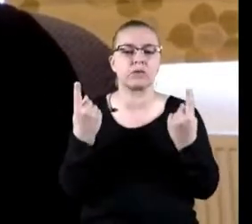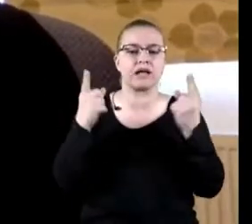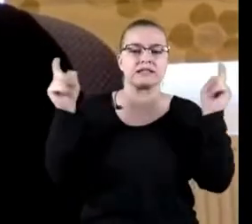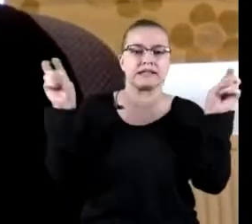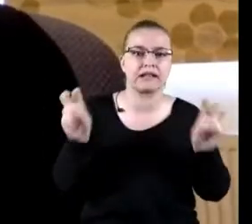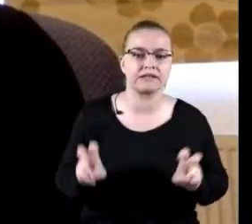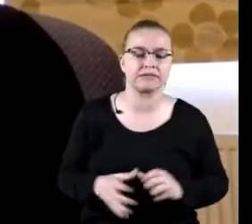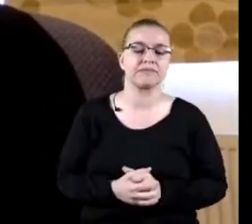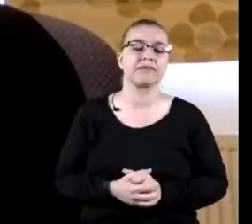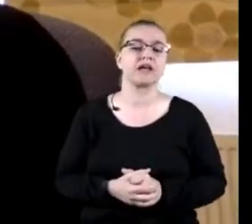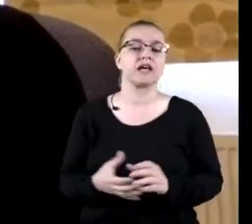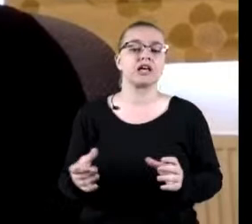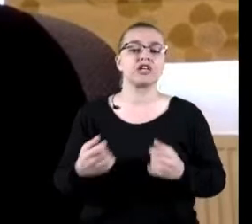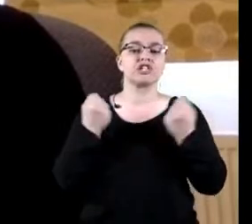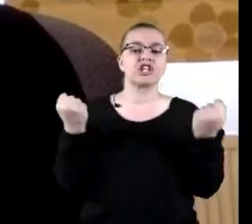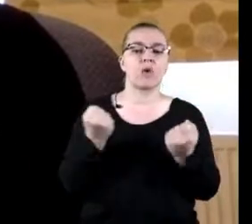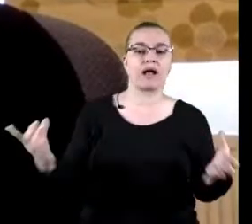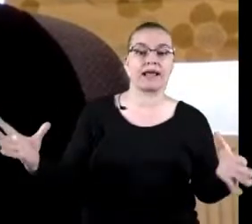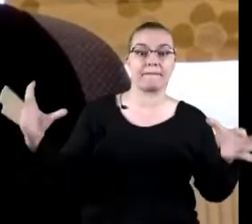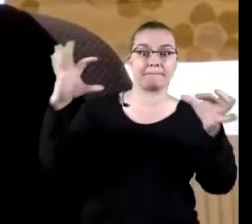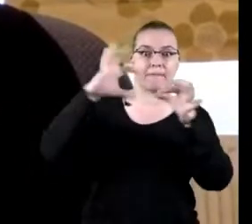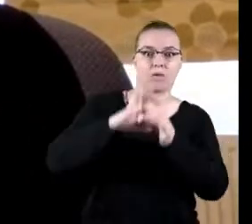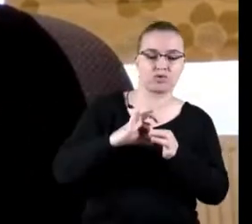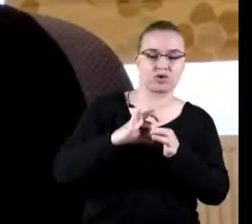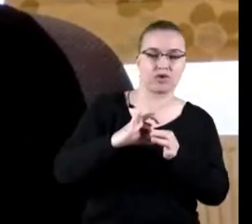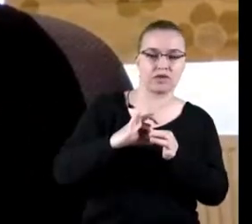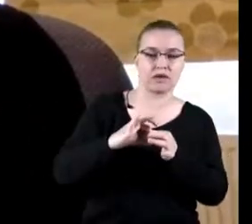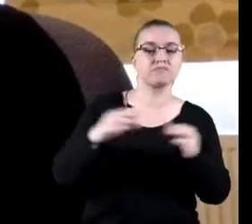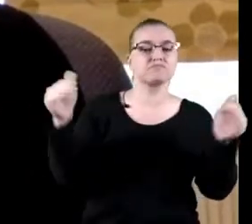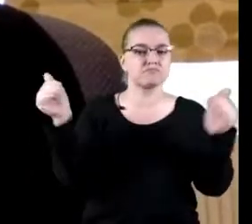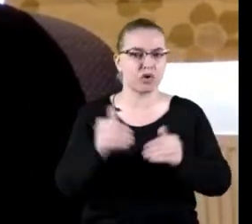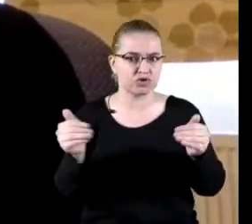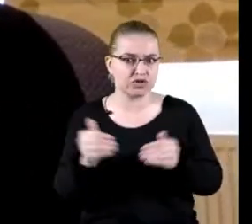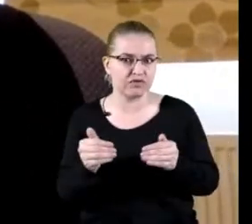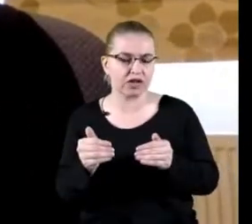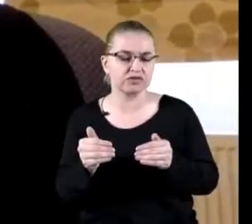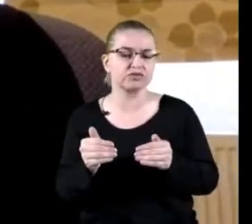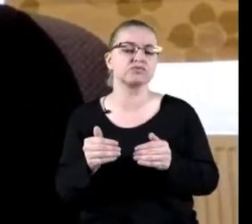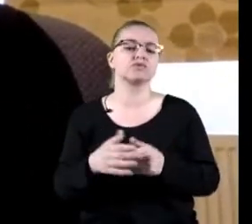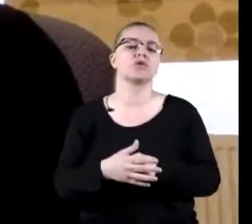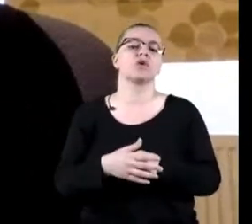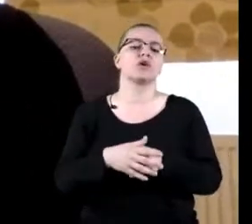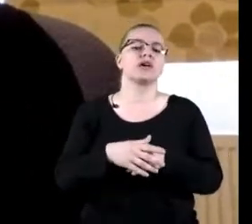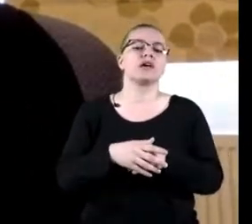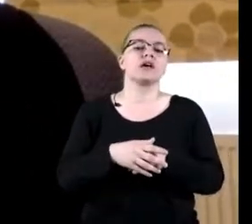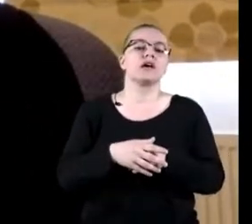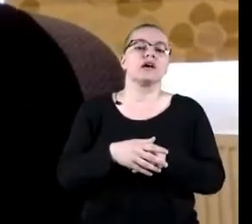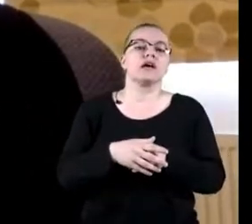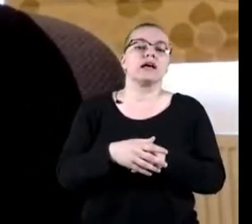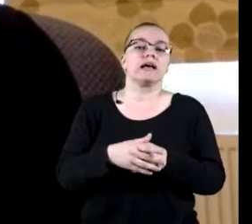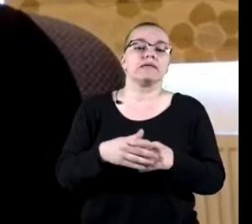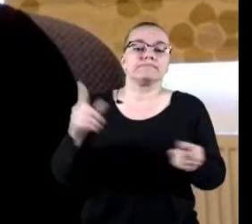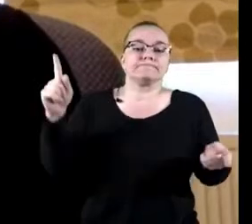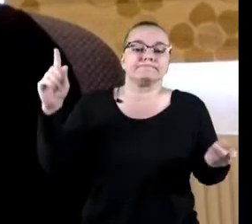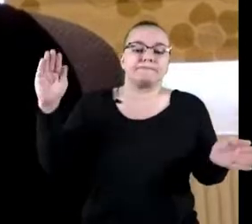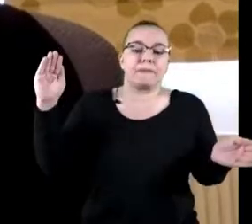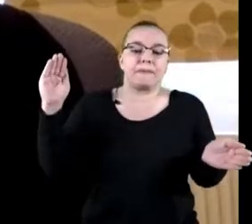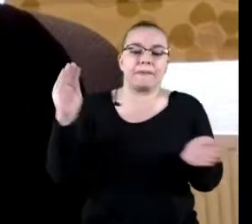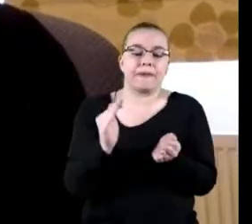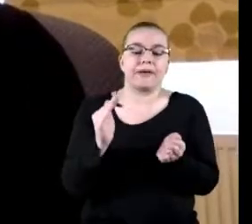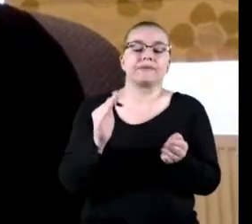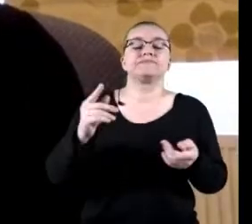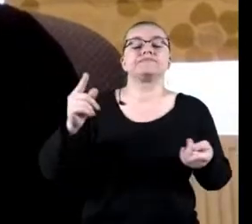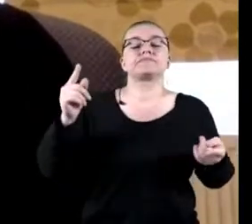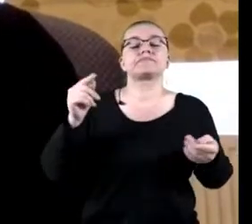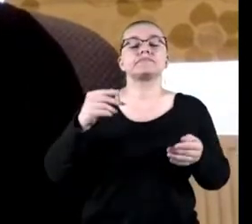prevent significant future losses associated with escalating climate and disaster risk. UNDRR